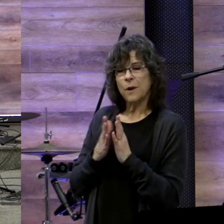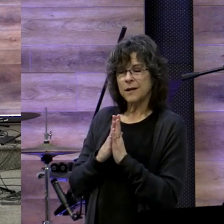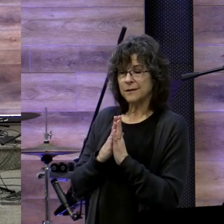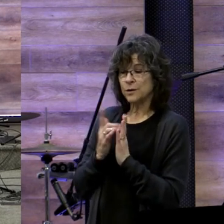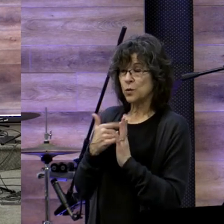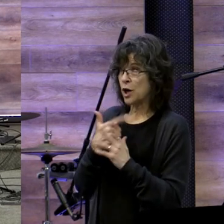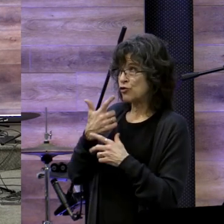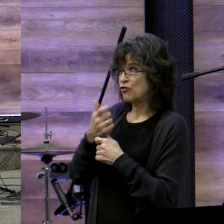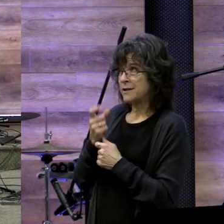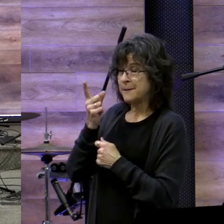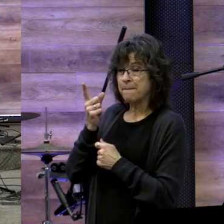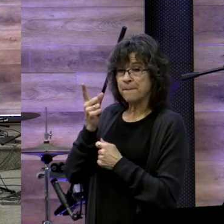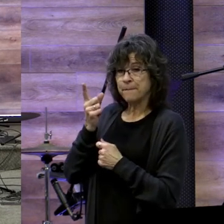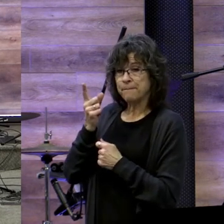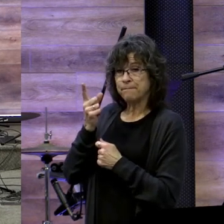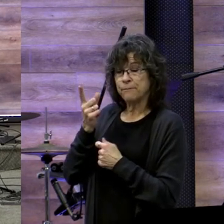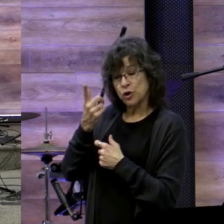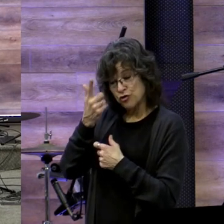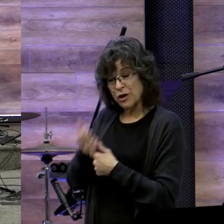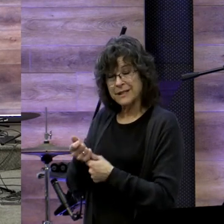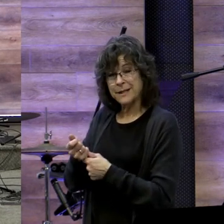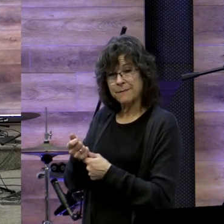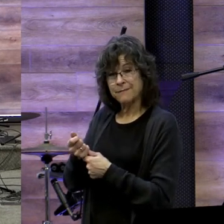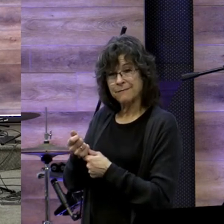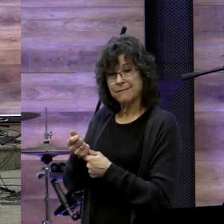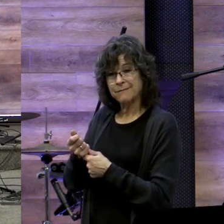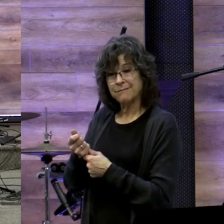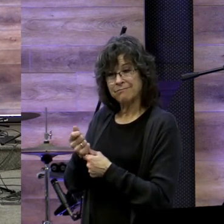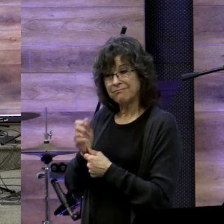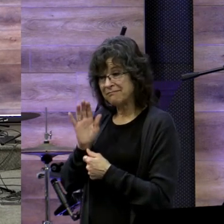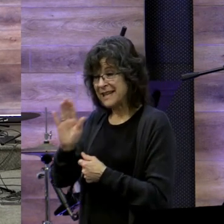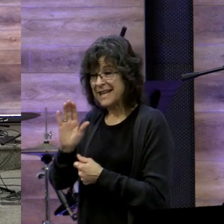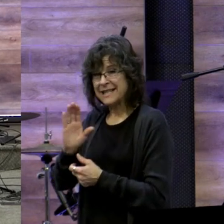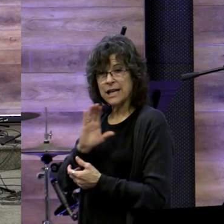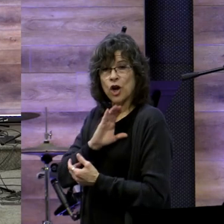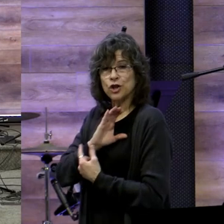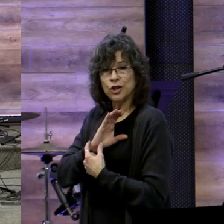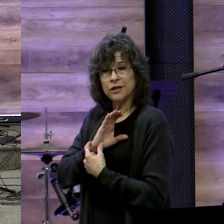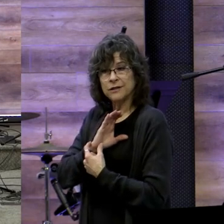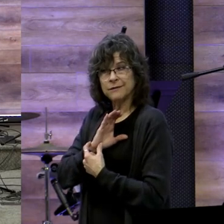I? Do I trust his character or don't I?